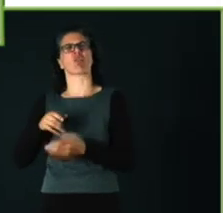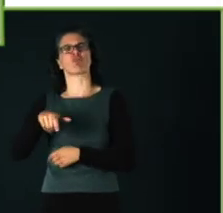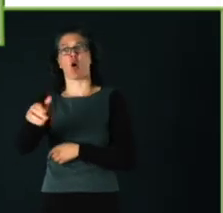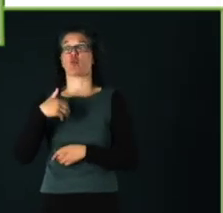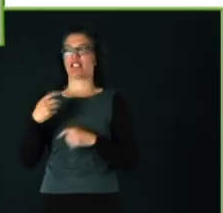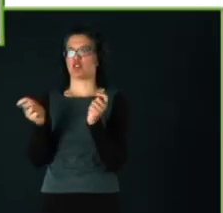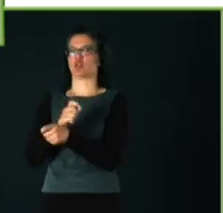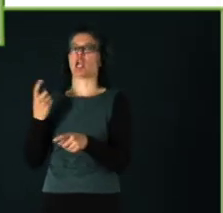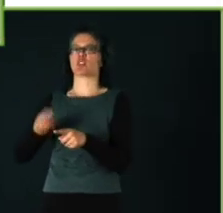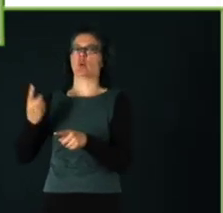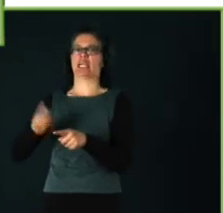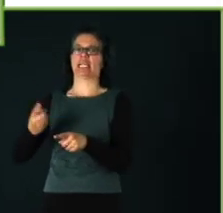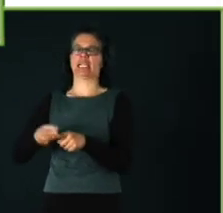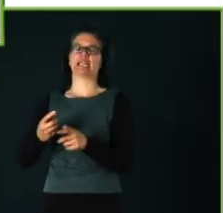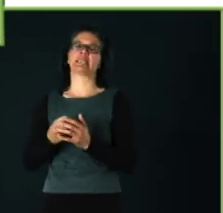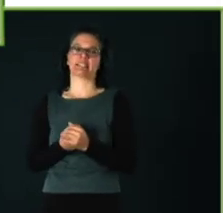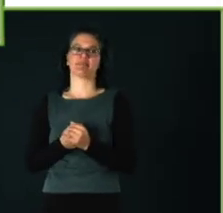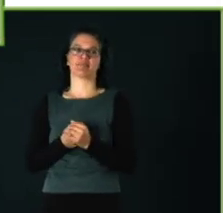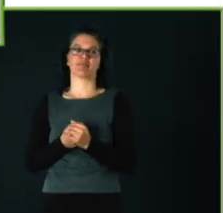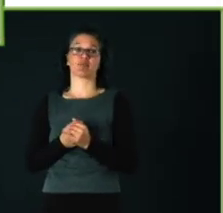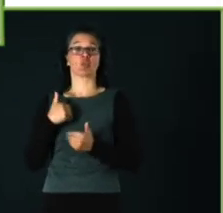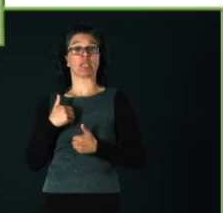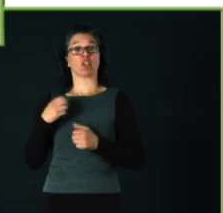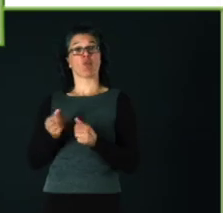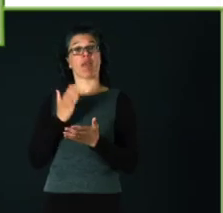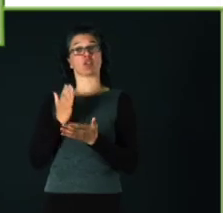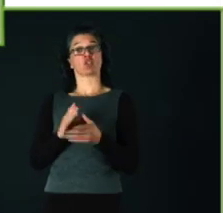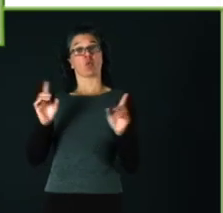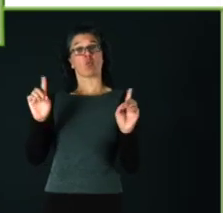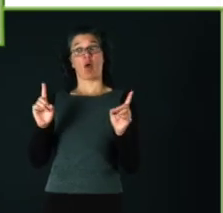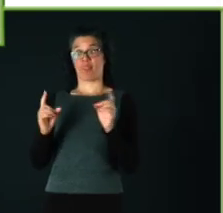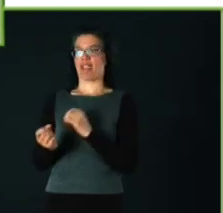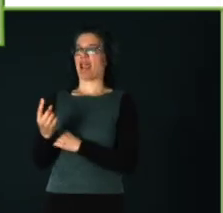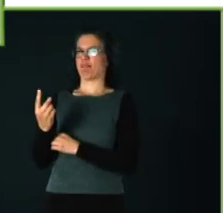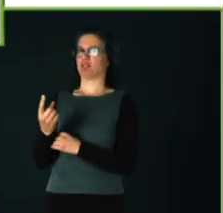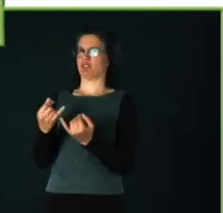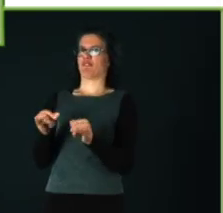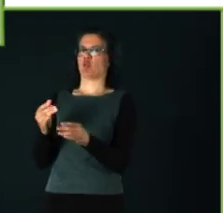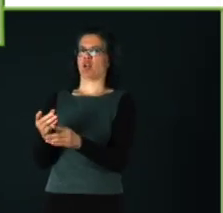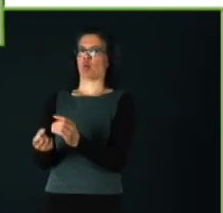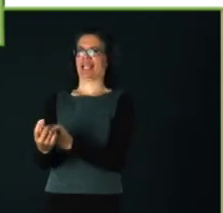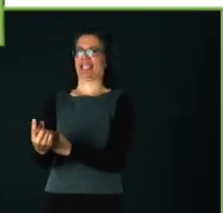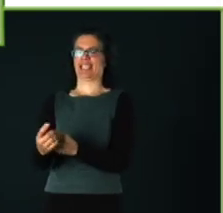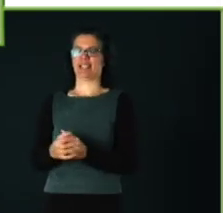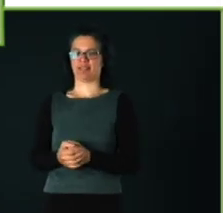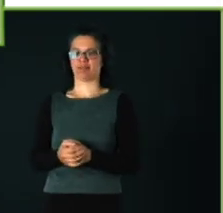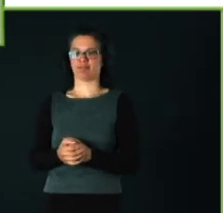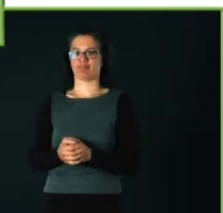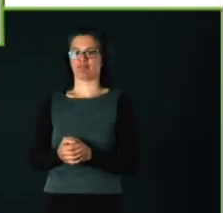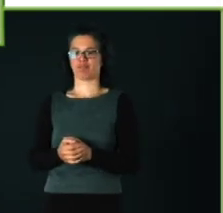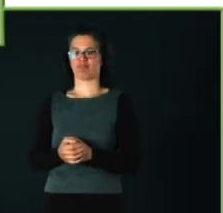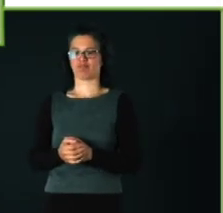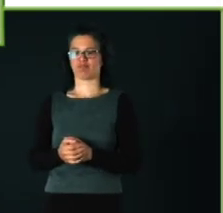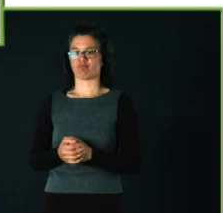big hurry. So we need to make sure that that happens very quickly. A tidy up of